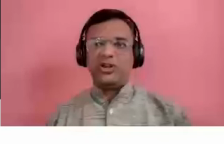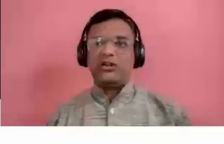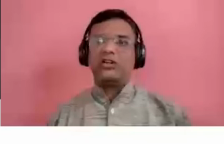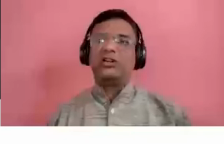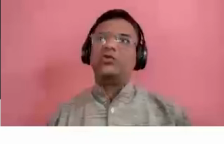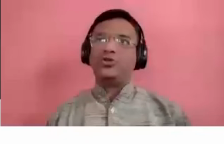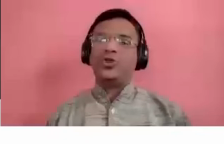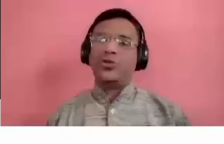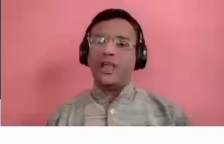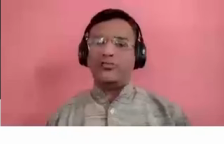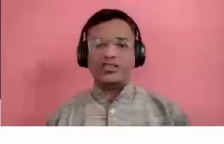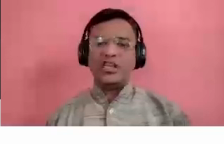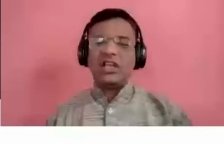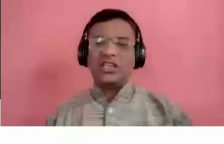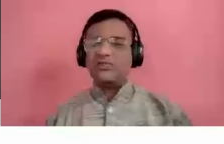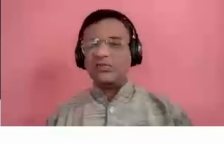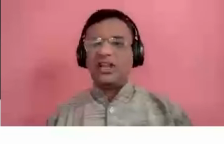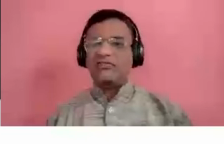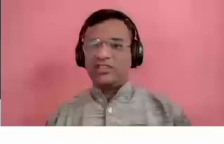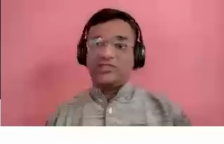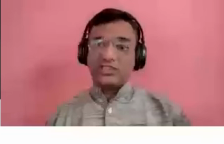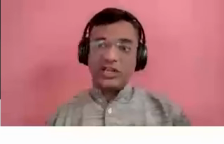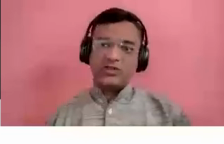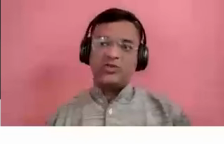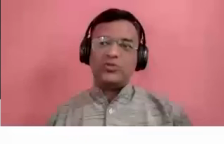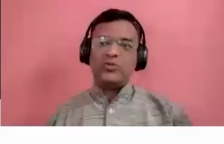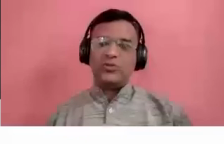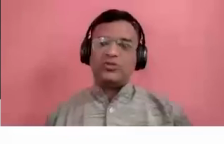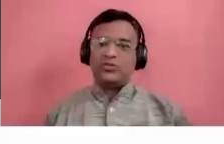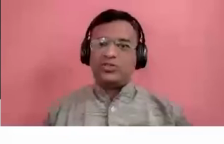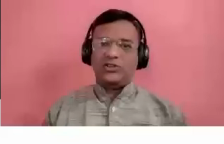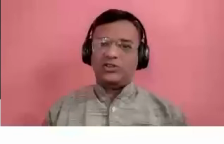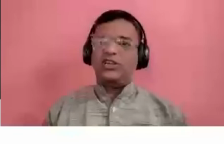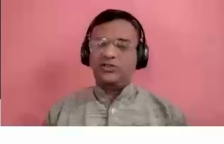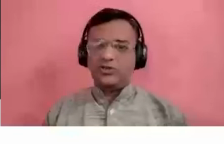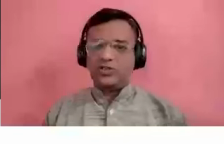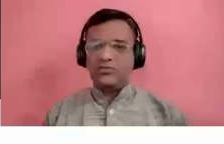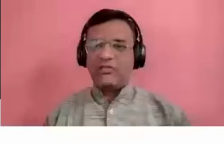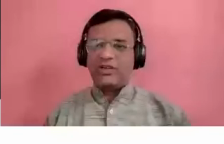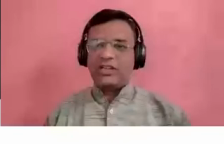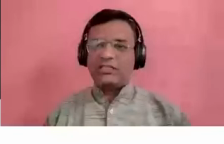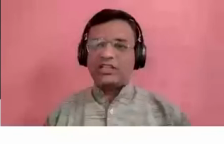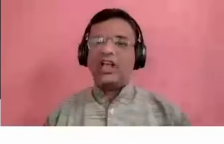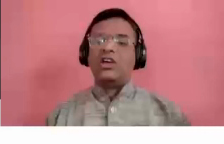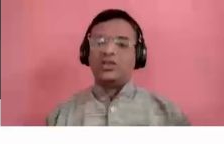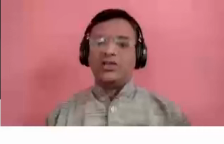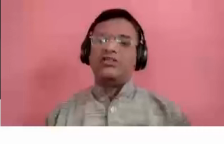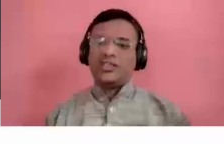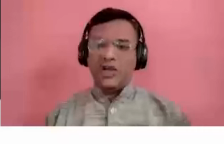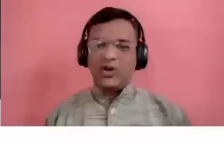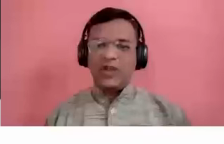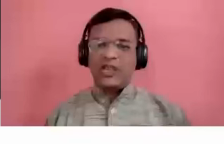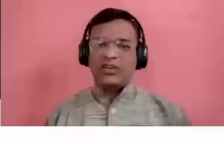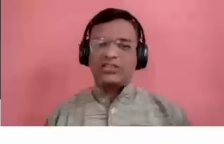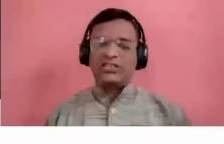I'm a student whose home language is one of the languages which is assumed to be associated with socially backwardness. So even if